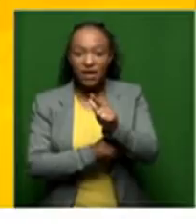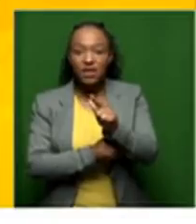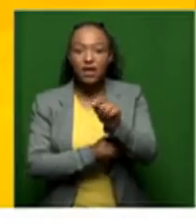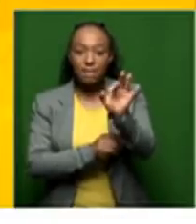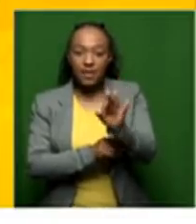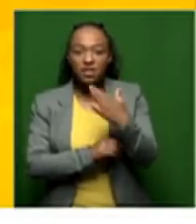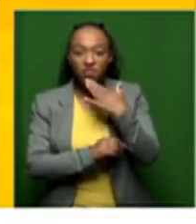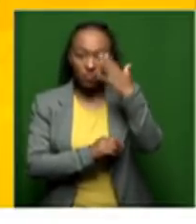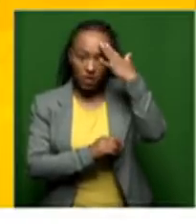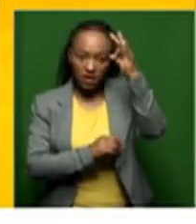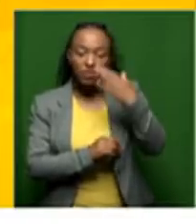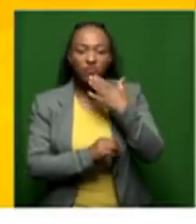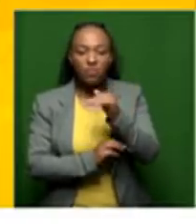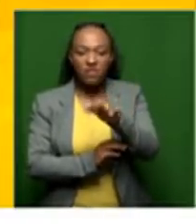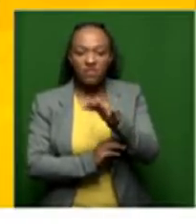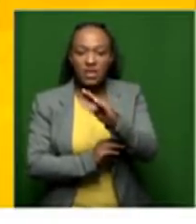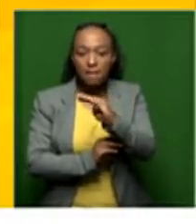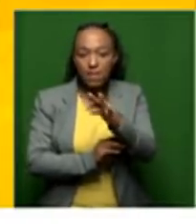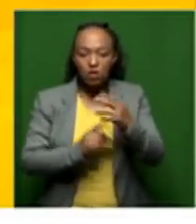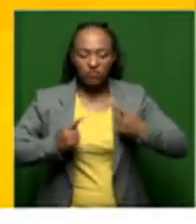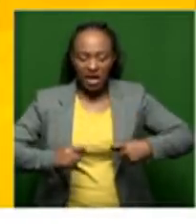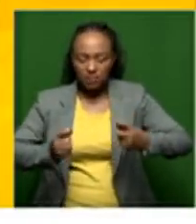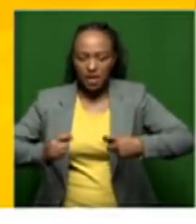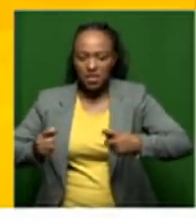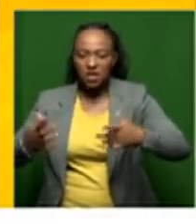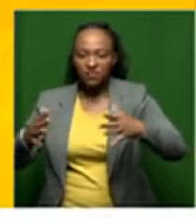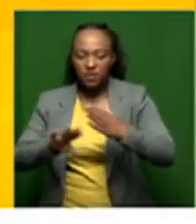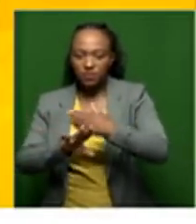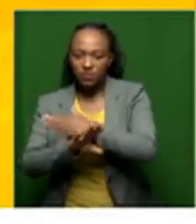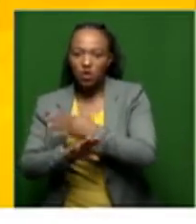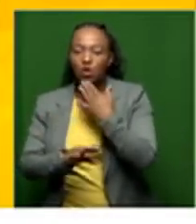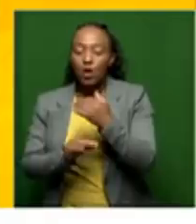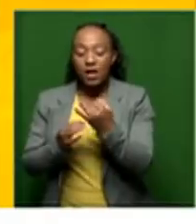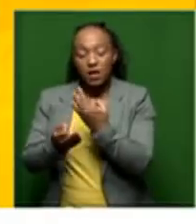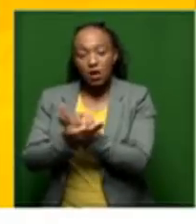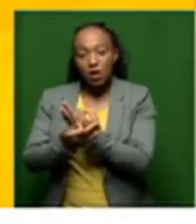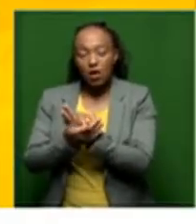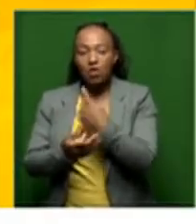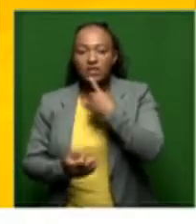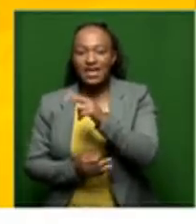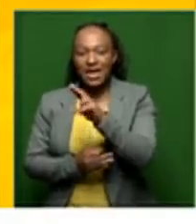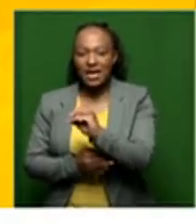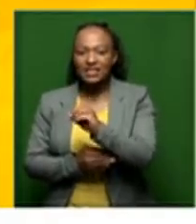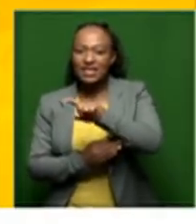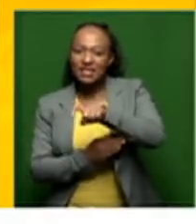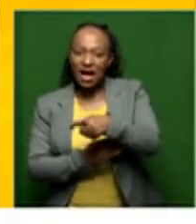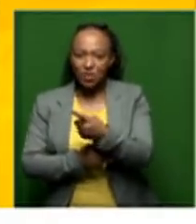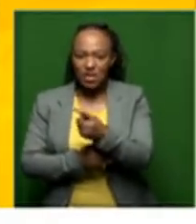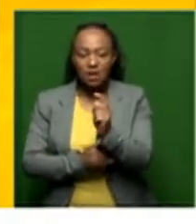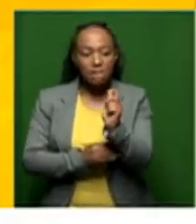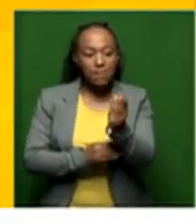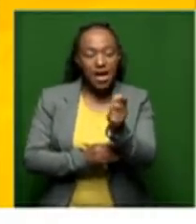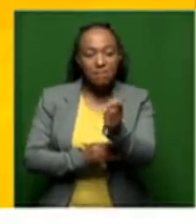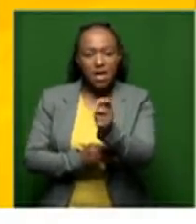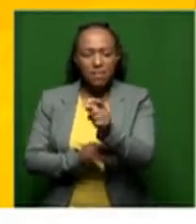government's 15 billion rand COVID-19 expenditure. The Hawks say 80,000 questionable payments have been